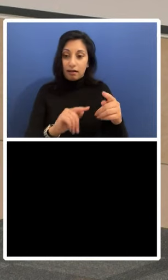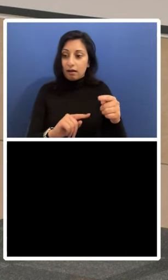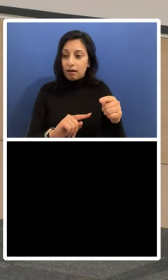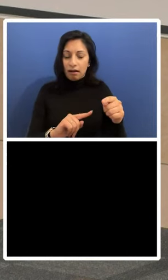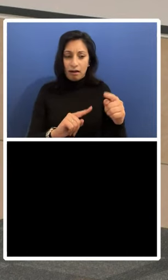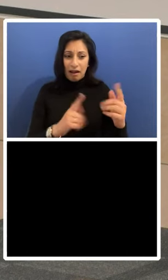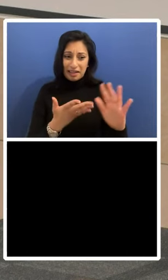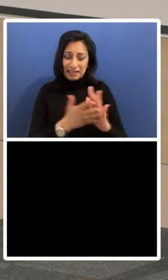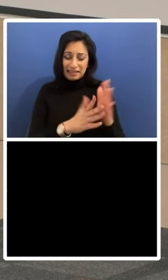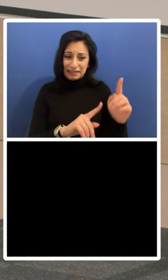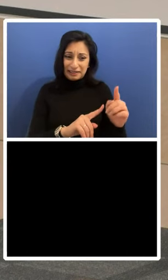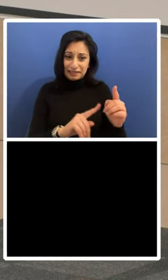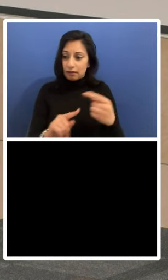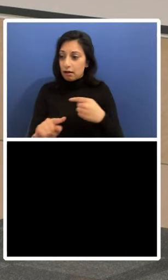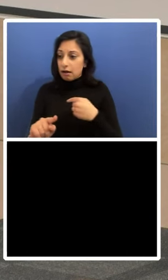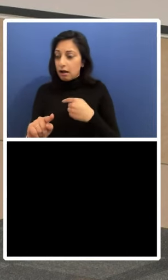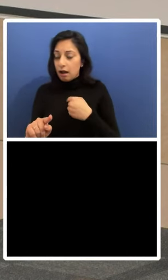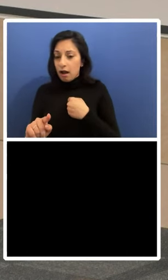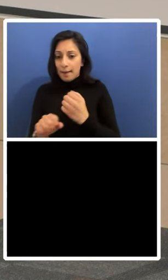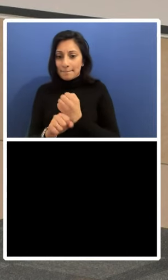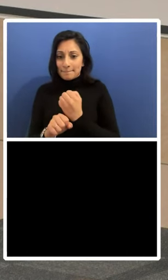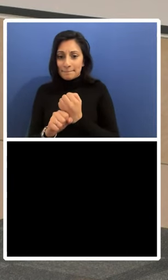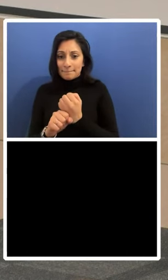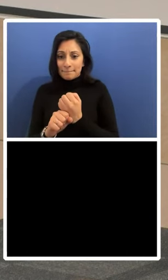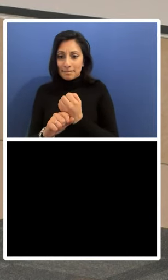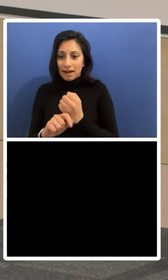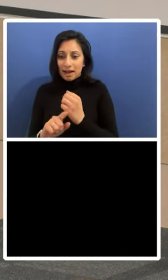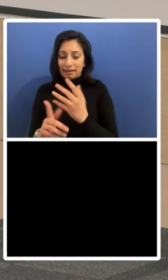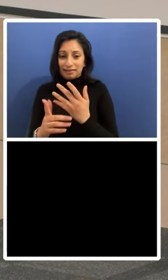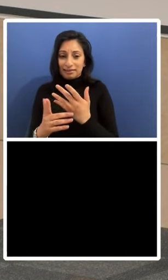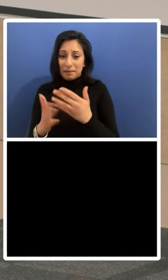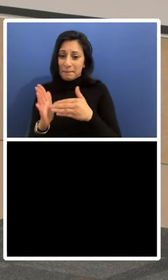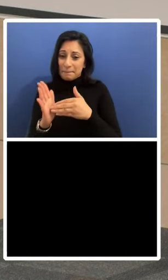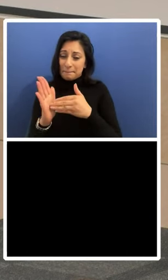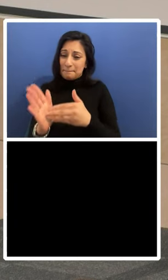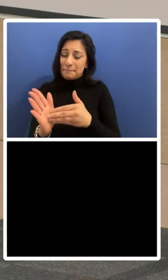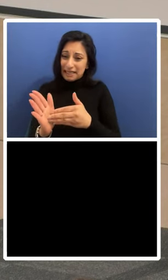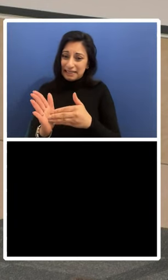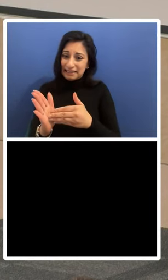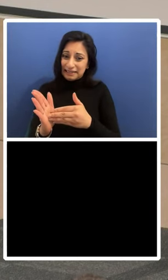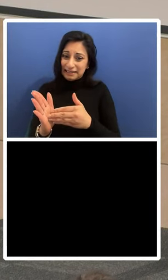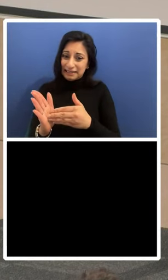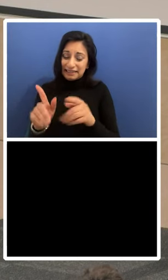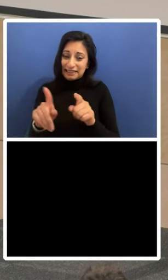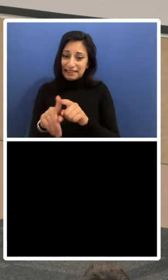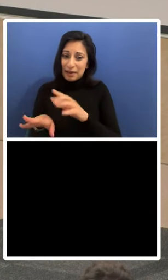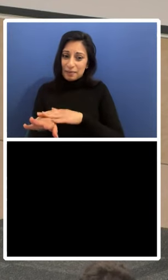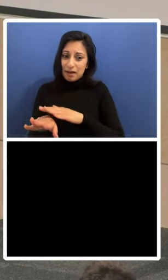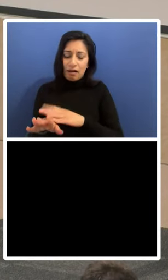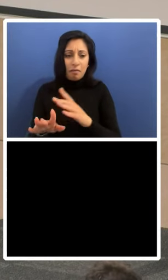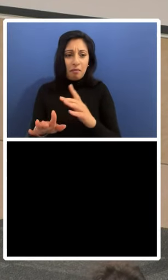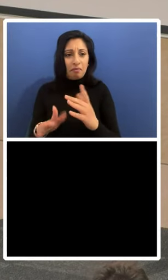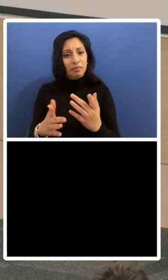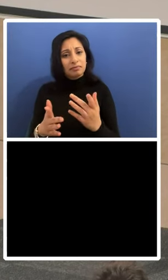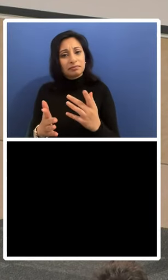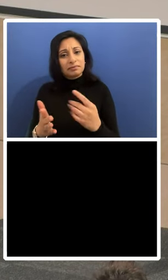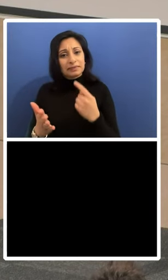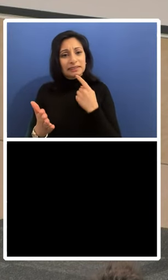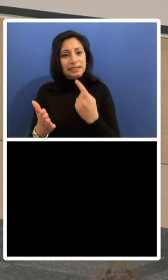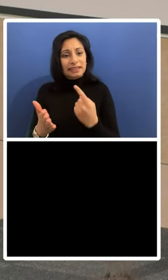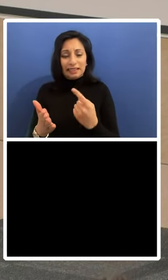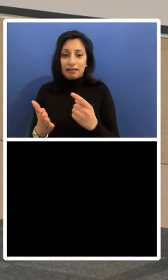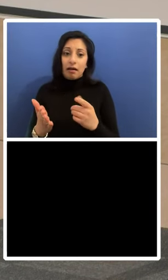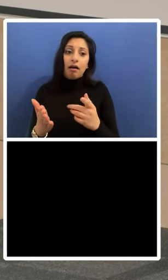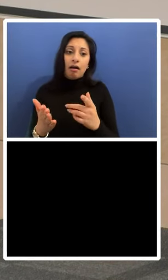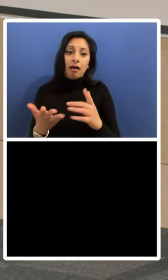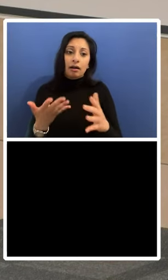of this earthquake in Japan. And what can you say about that, right? Does that make me a bad person? I put a bet on, society's going to collapse.